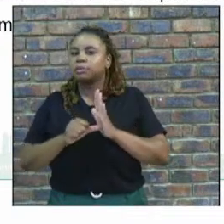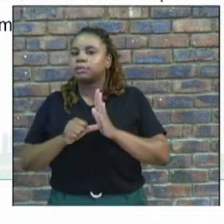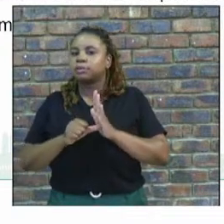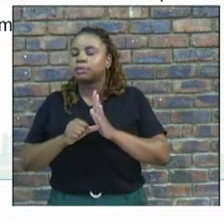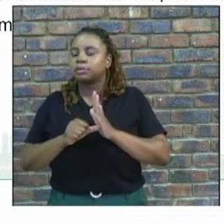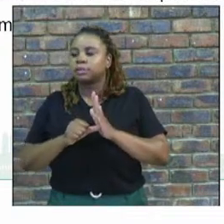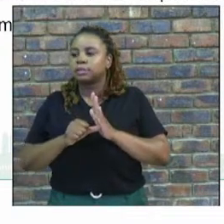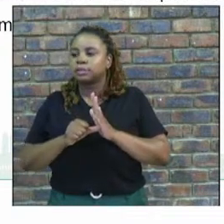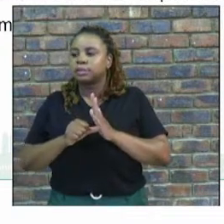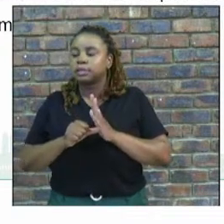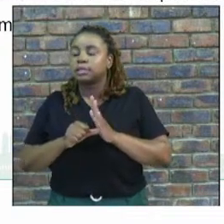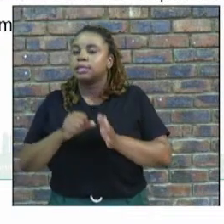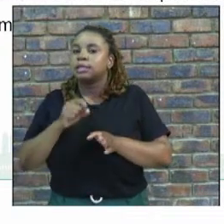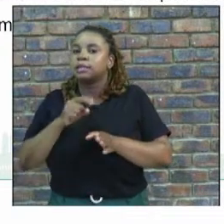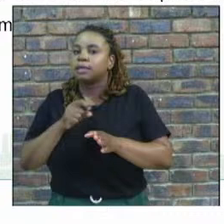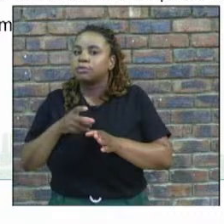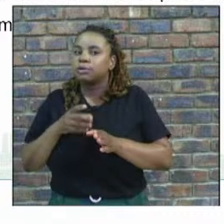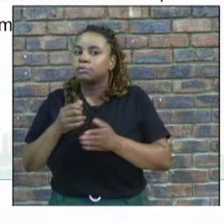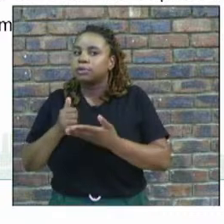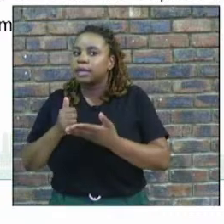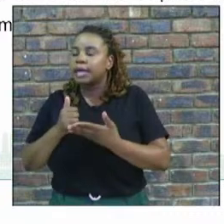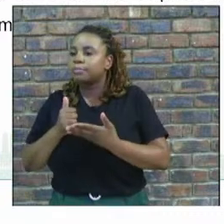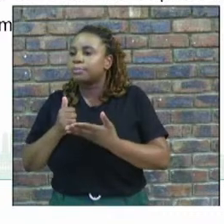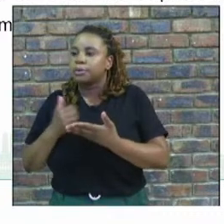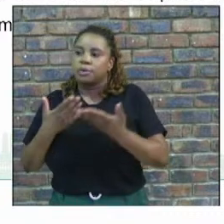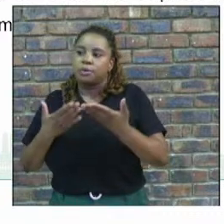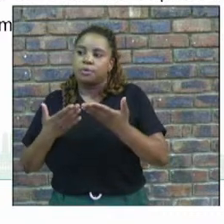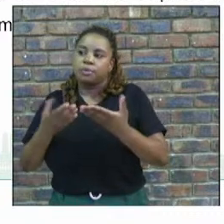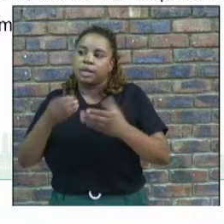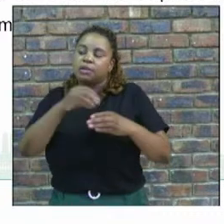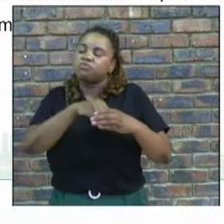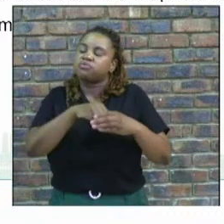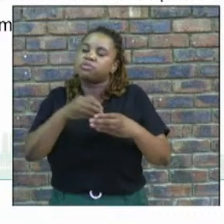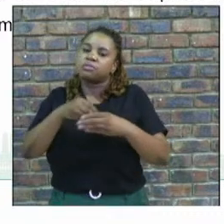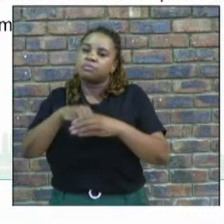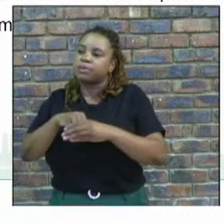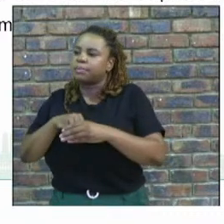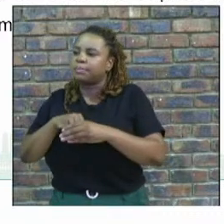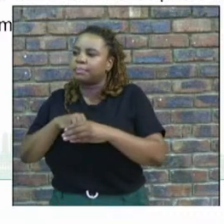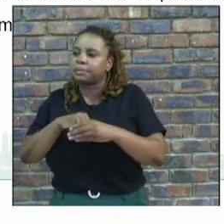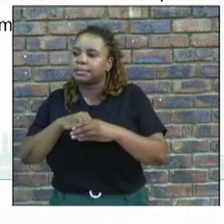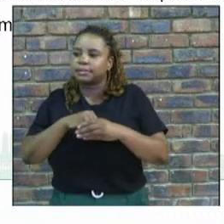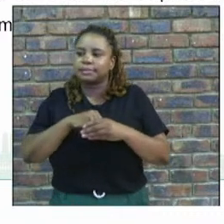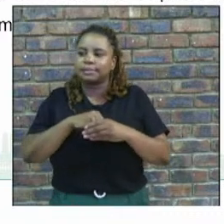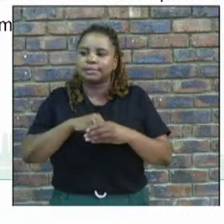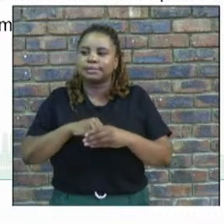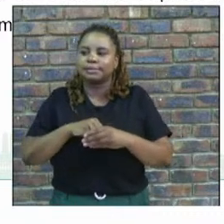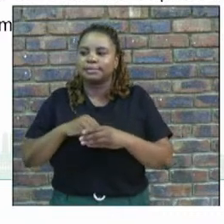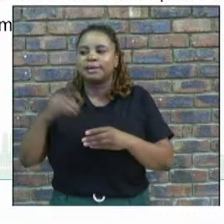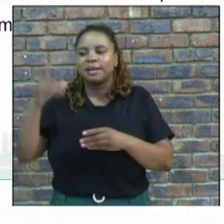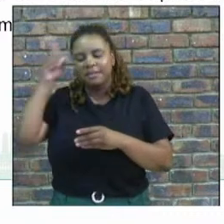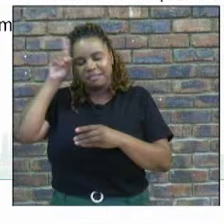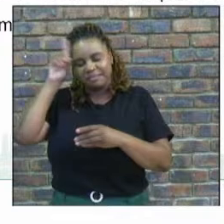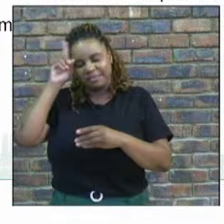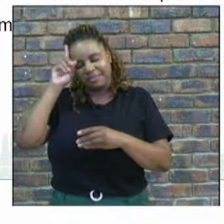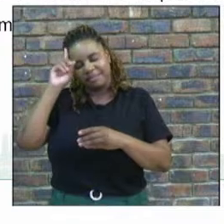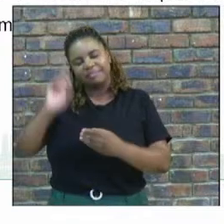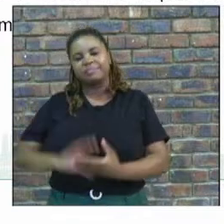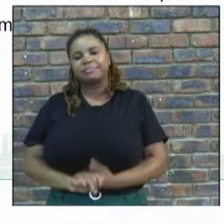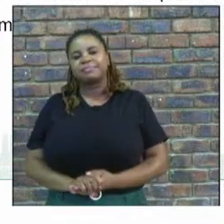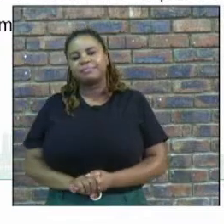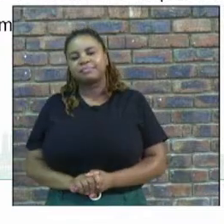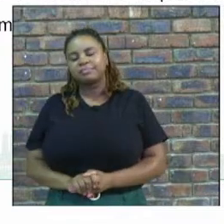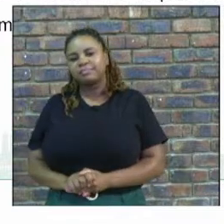for participation of black person in petroleum right. So what we have done is that